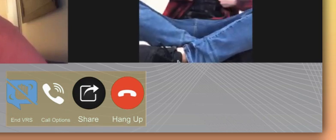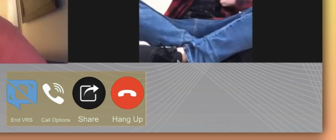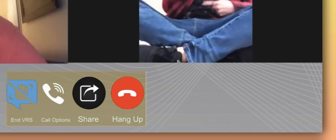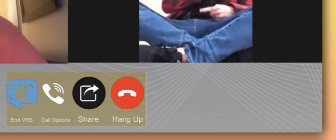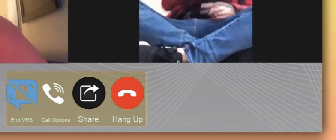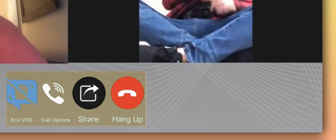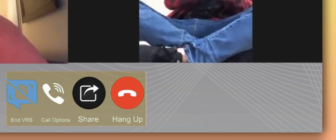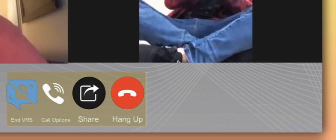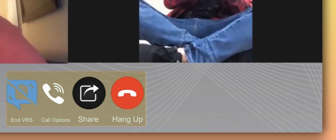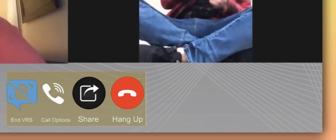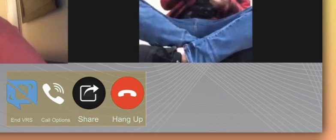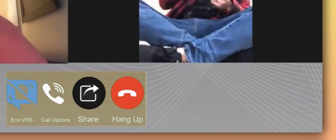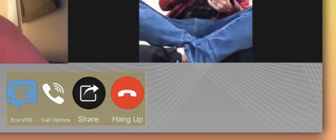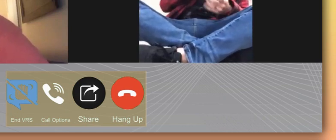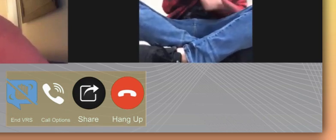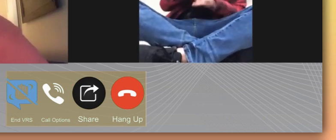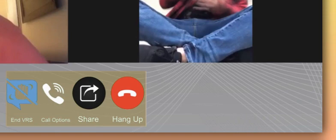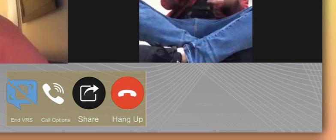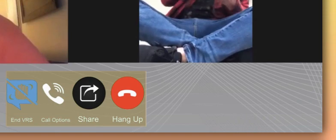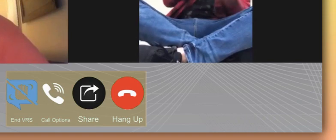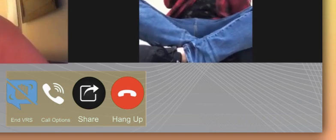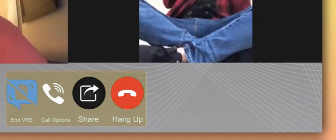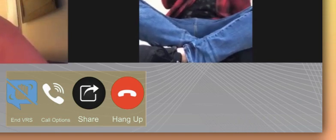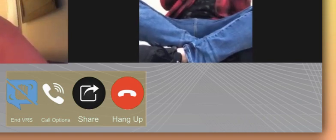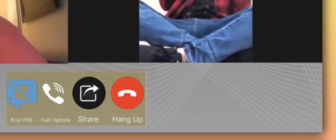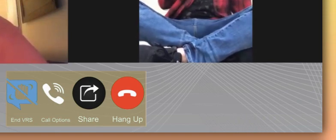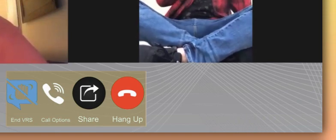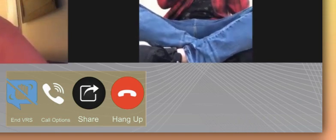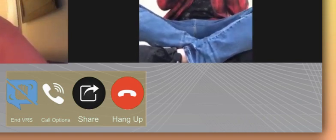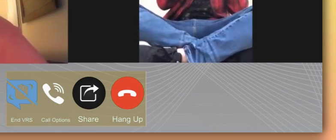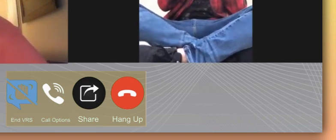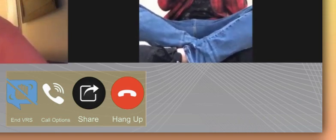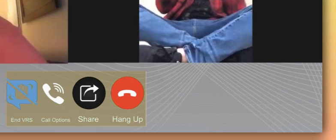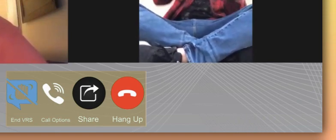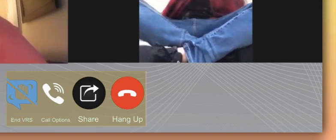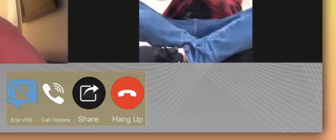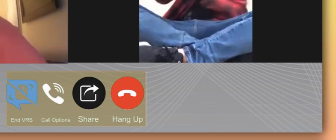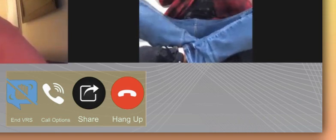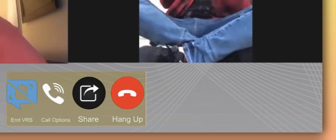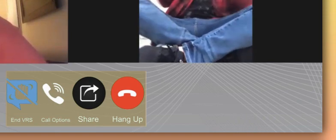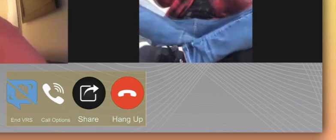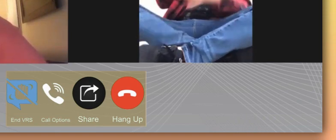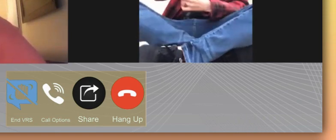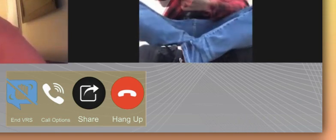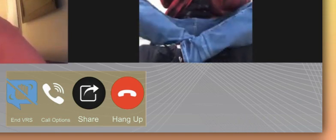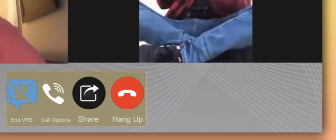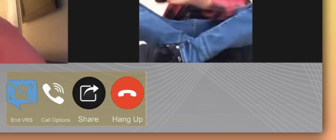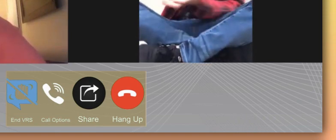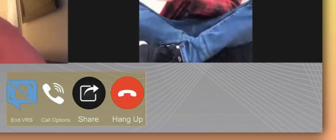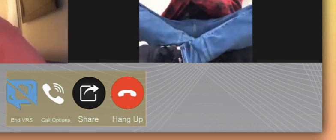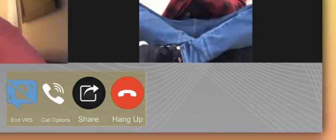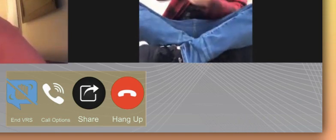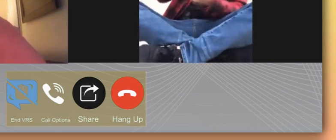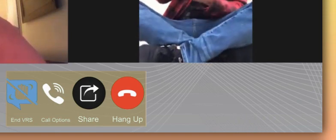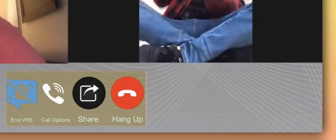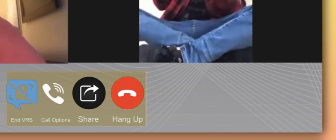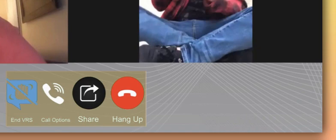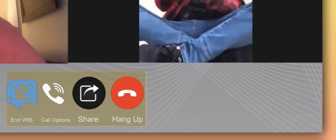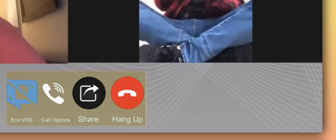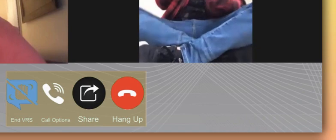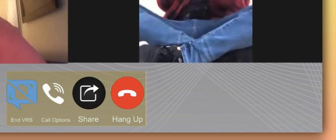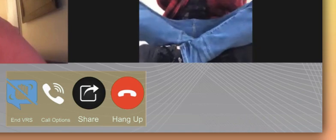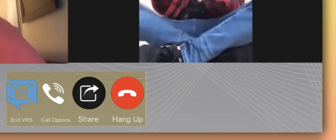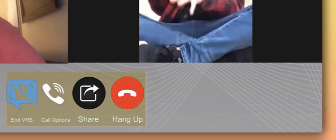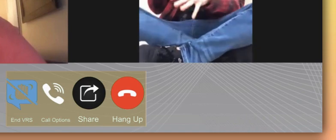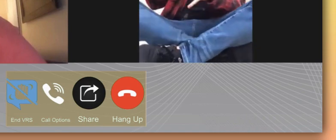have enough to deal with already? Don't I? I am a fucking deaf alcoholic in a goddamn rehab that is